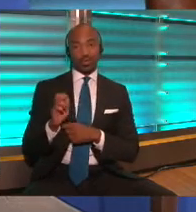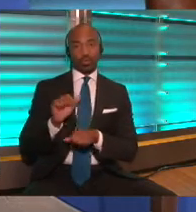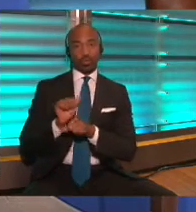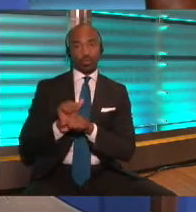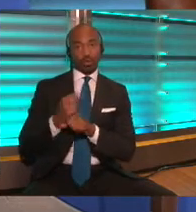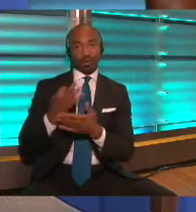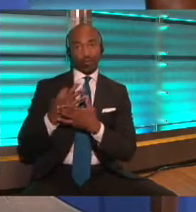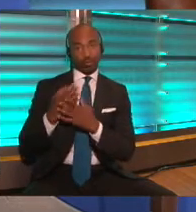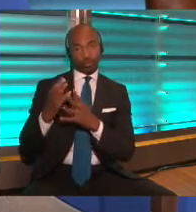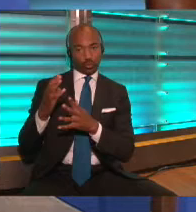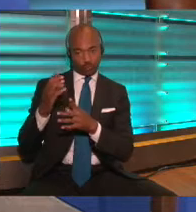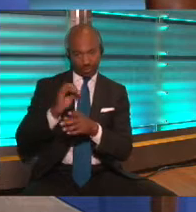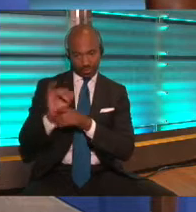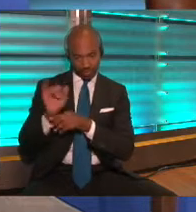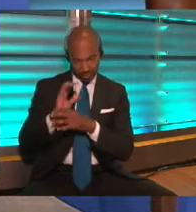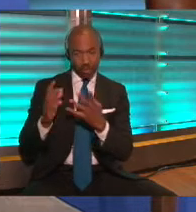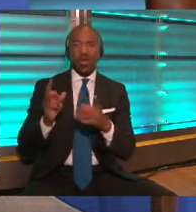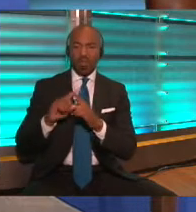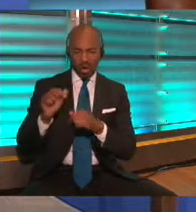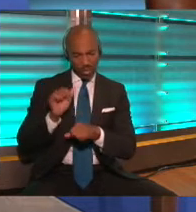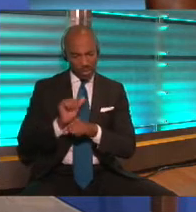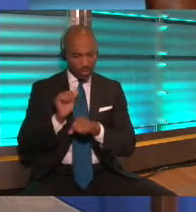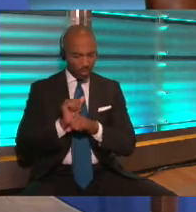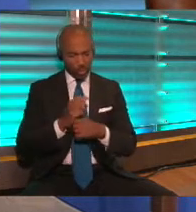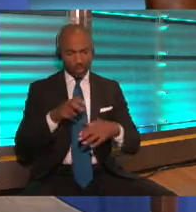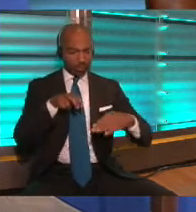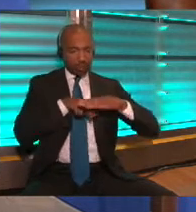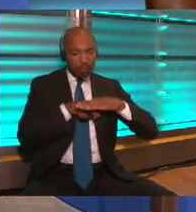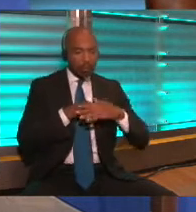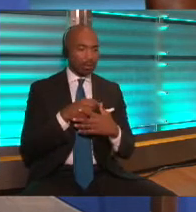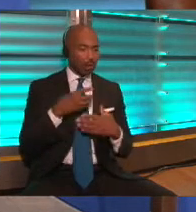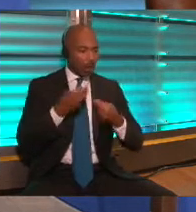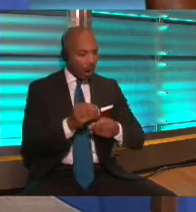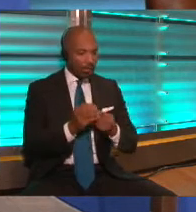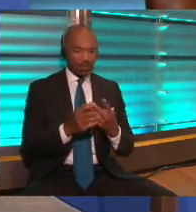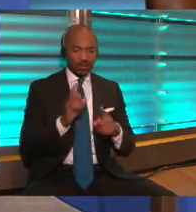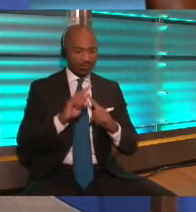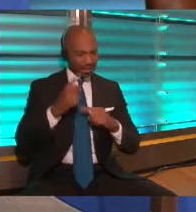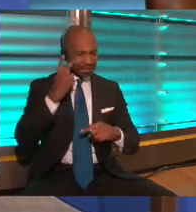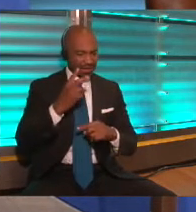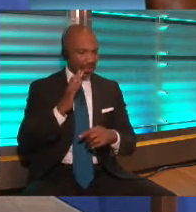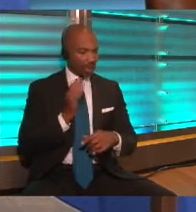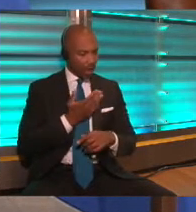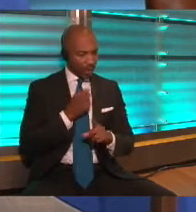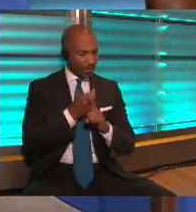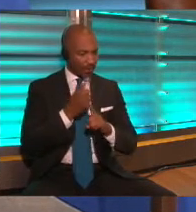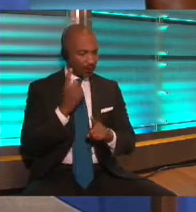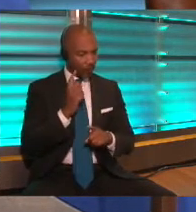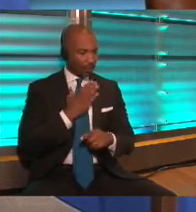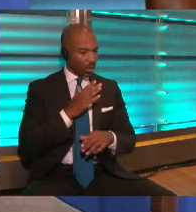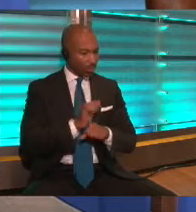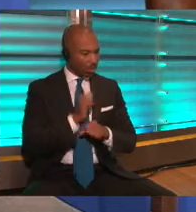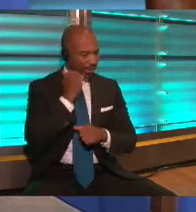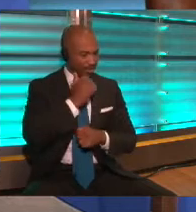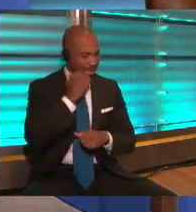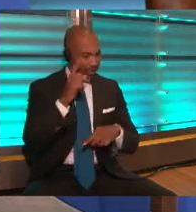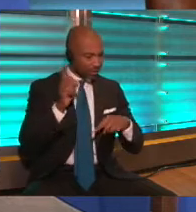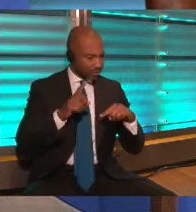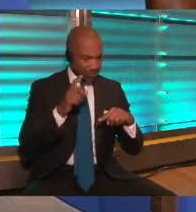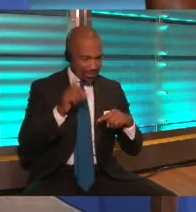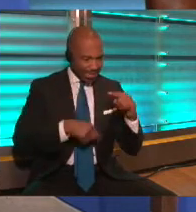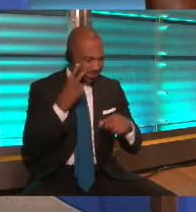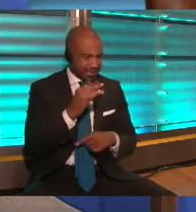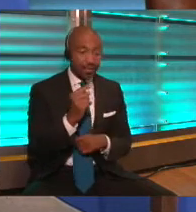working on long-term projects at your desk, it's sometimes hard to see the tangible impact of your work every single day. But in our line of